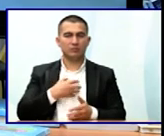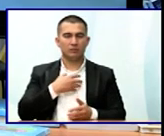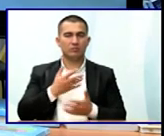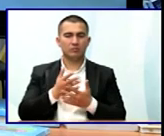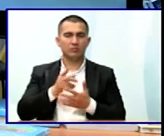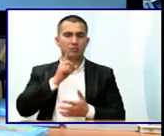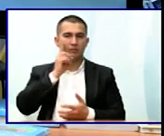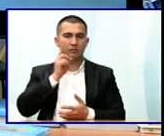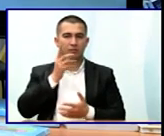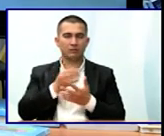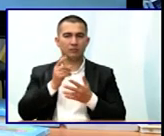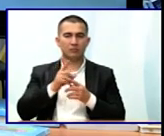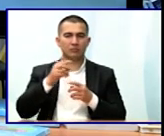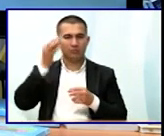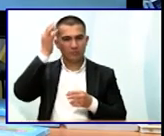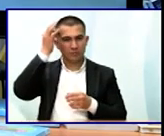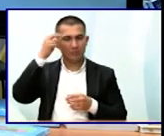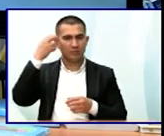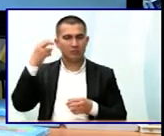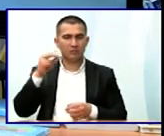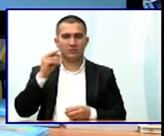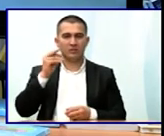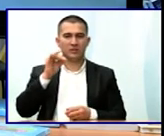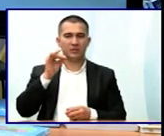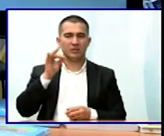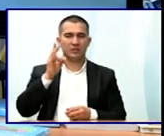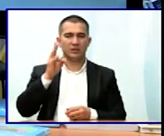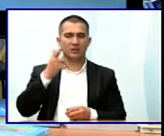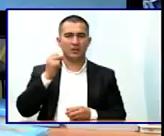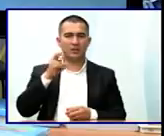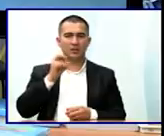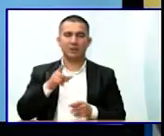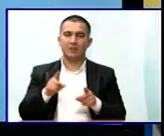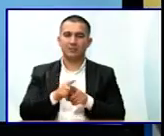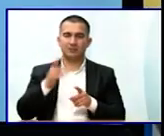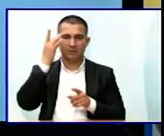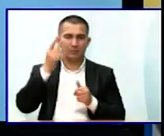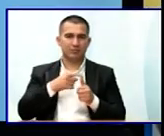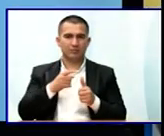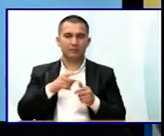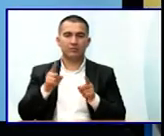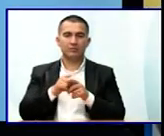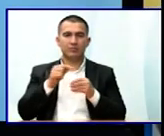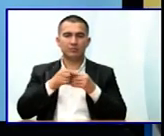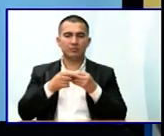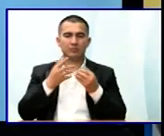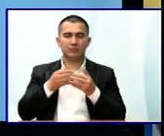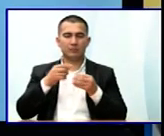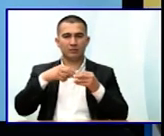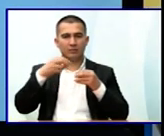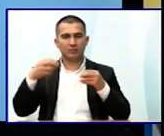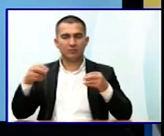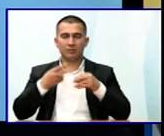poyasi jingalak deb ataladi. Yoz oylarida mana shu qulupnayning jingalaklaridagi